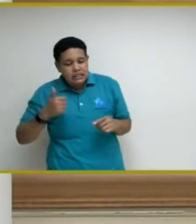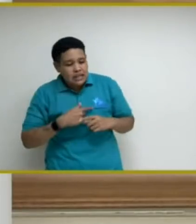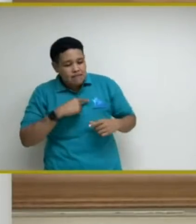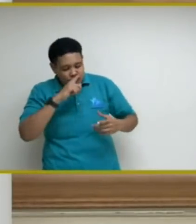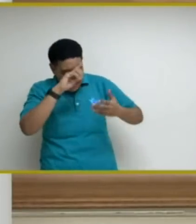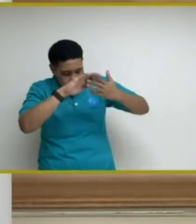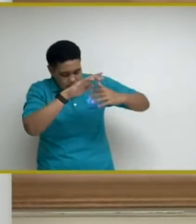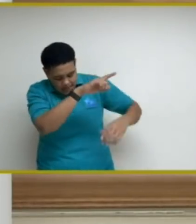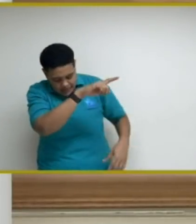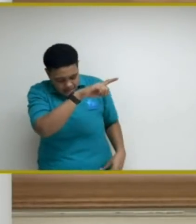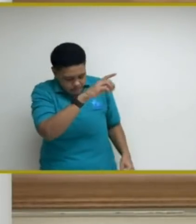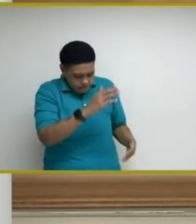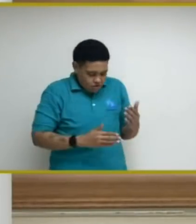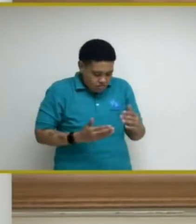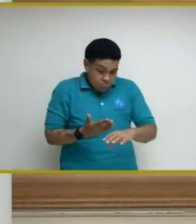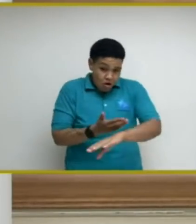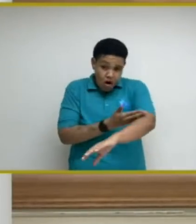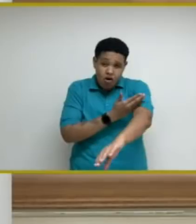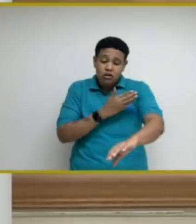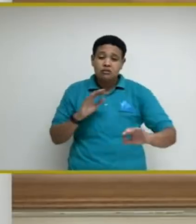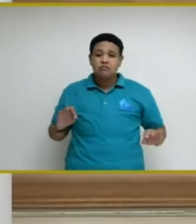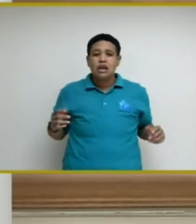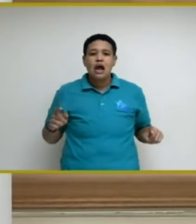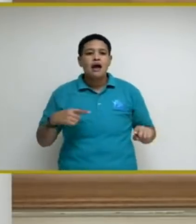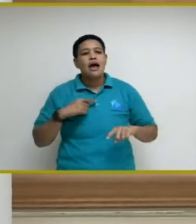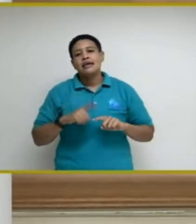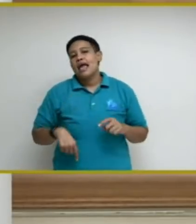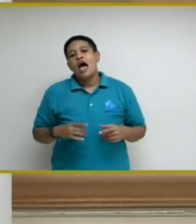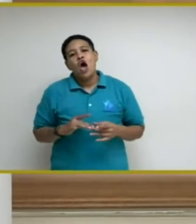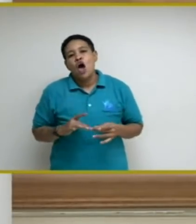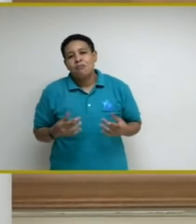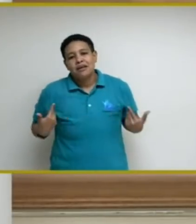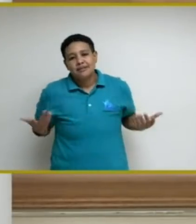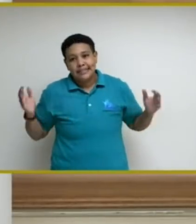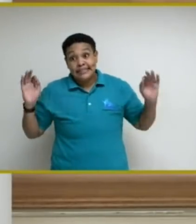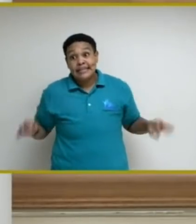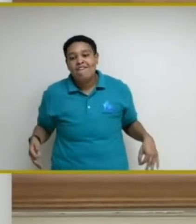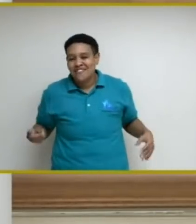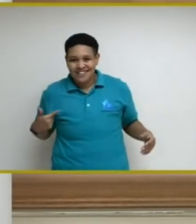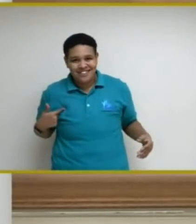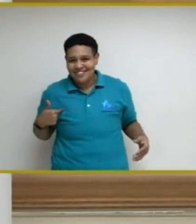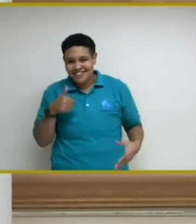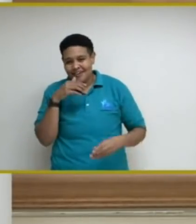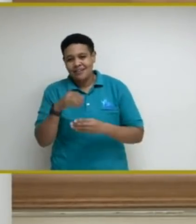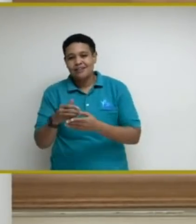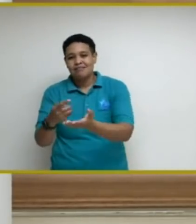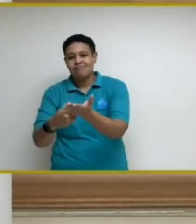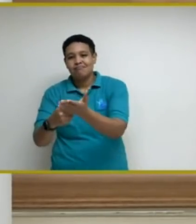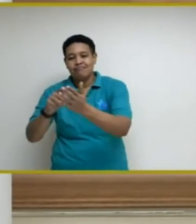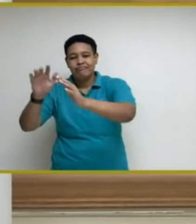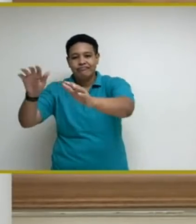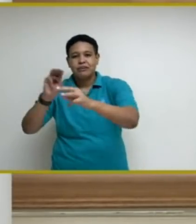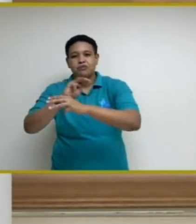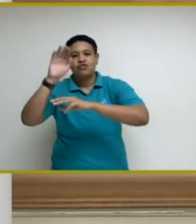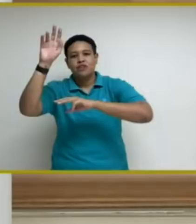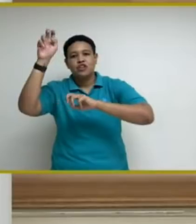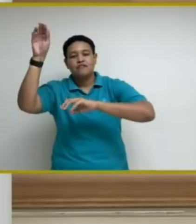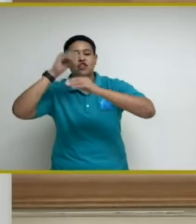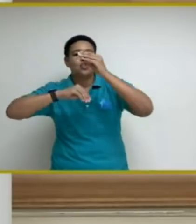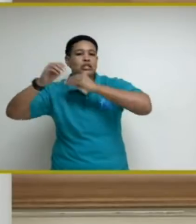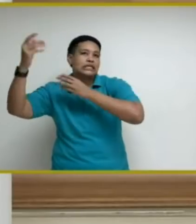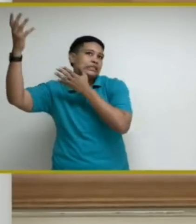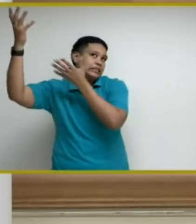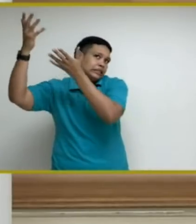believe some progress is being made, but I can't comment definitively on what the final position